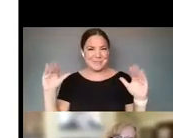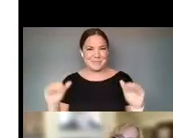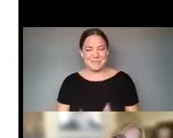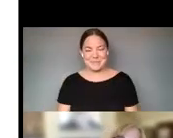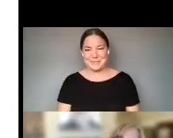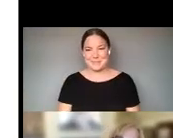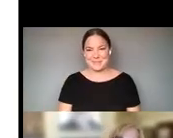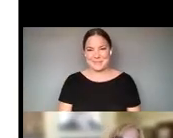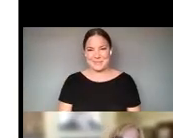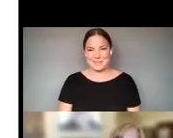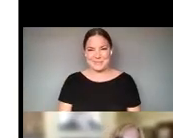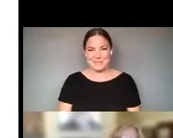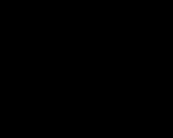Thank you.